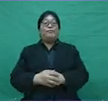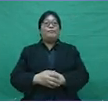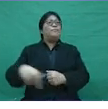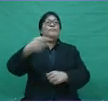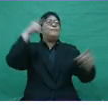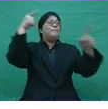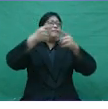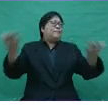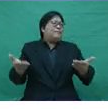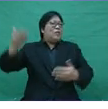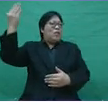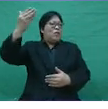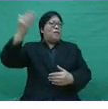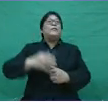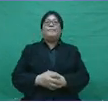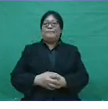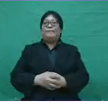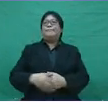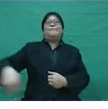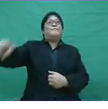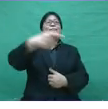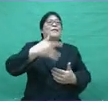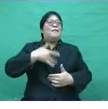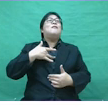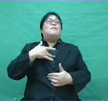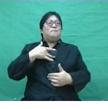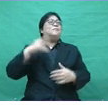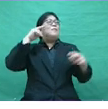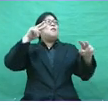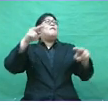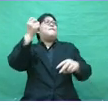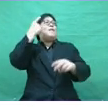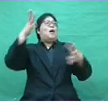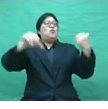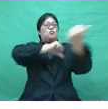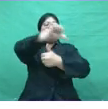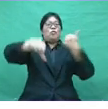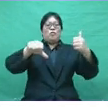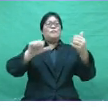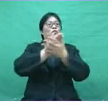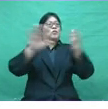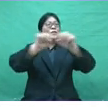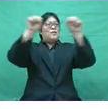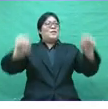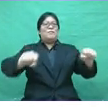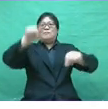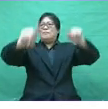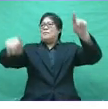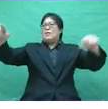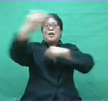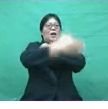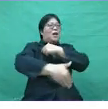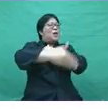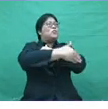this conference will give all of us the insights of how social security systems in different countries had